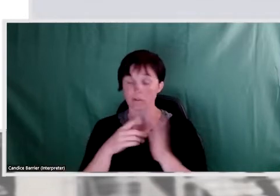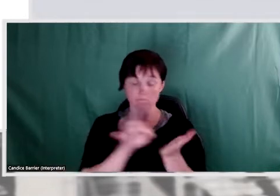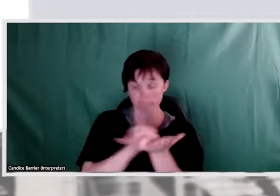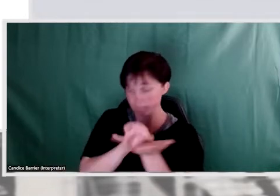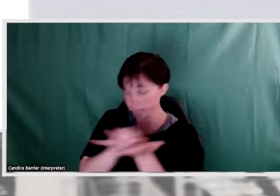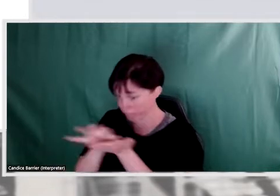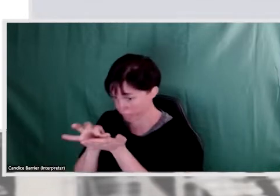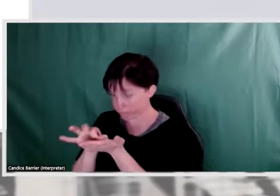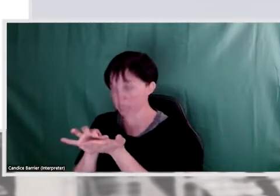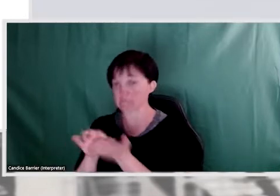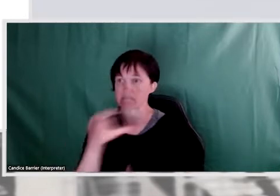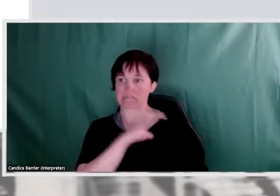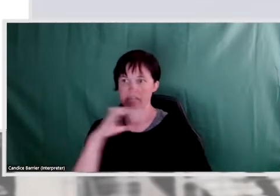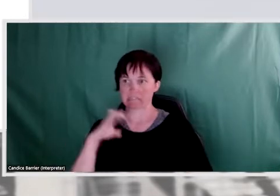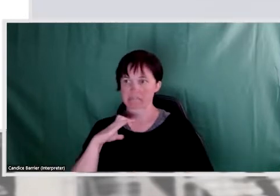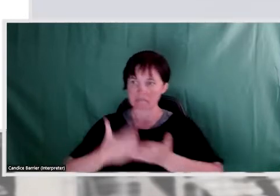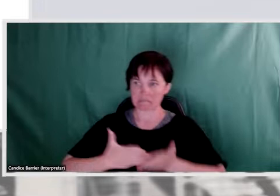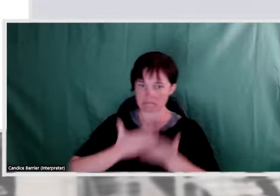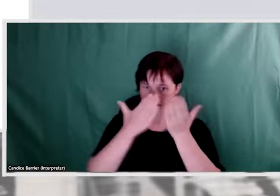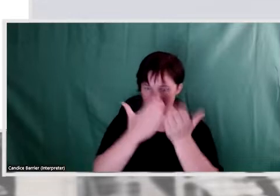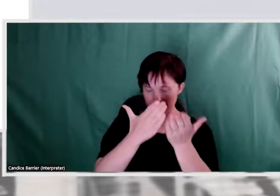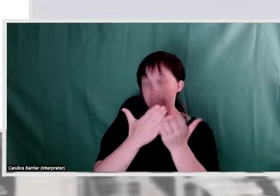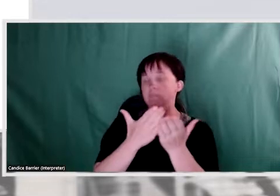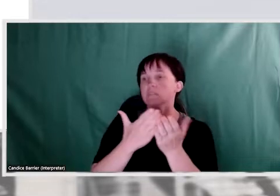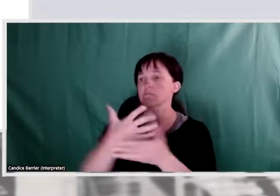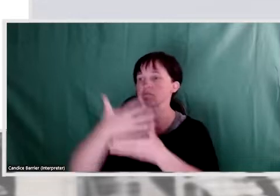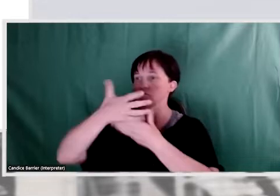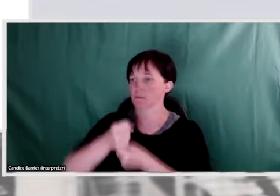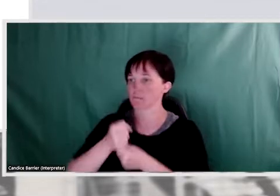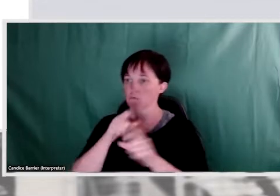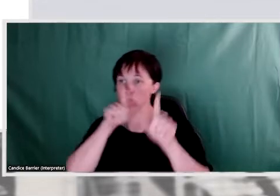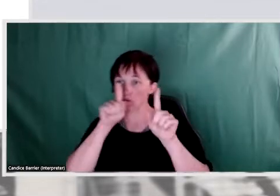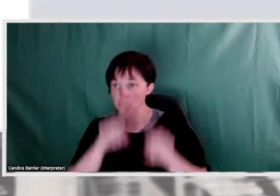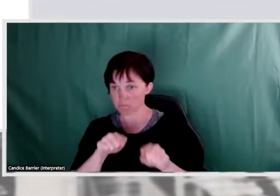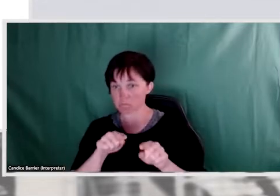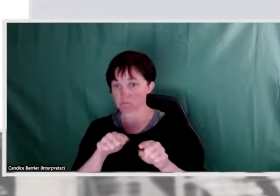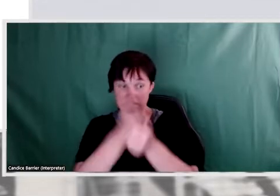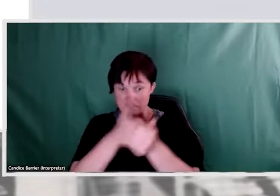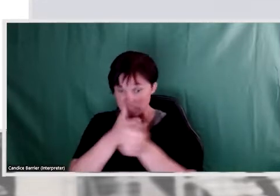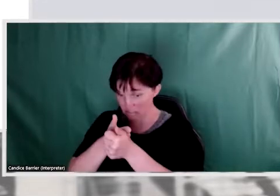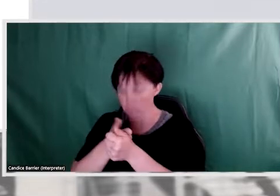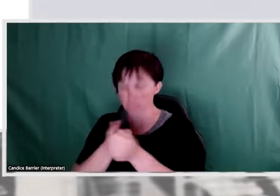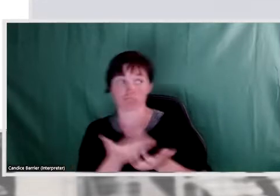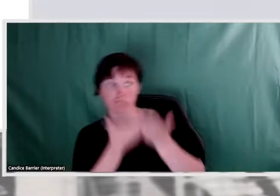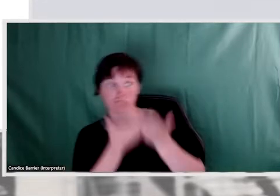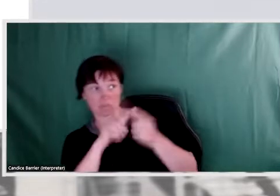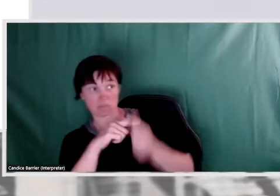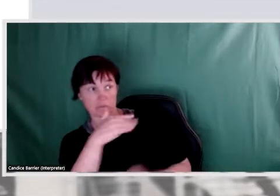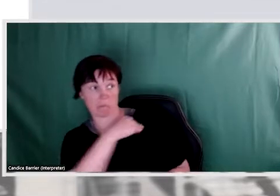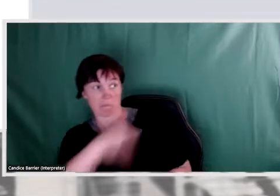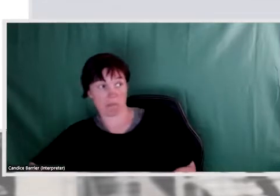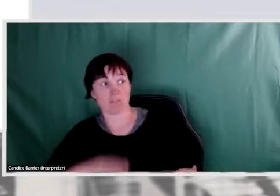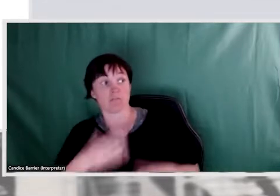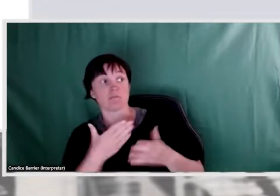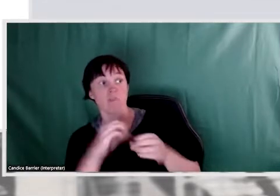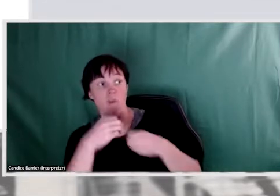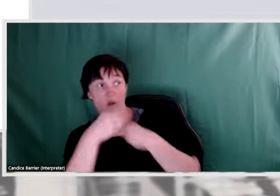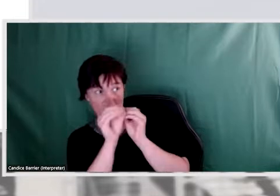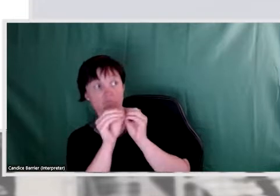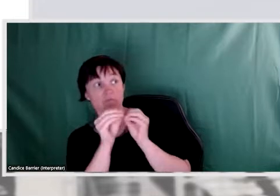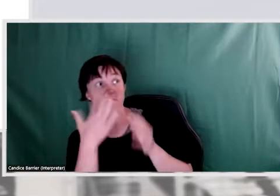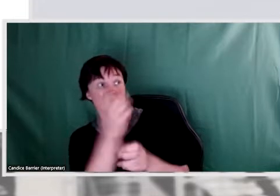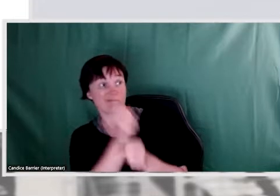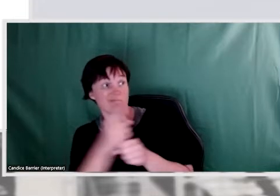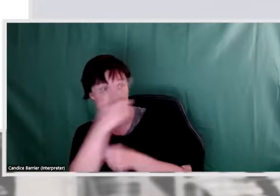that committee submits a summary report of how each project scored to the mayor's office as a formal recommendation for what to include in next year's